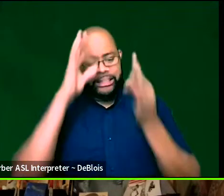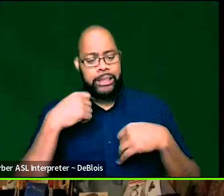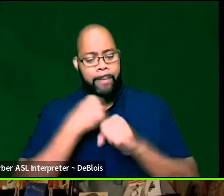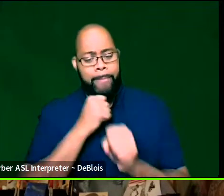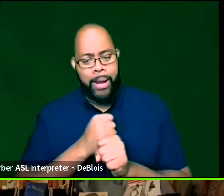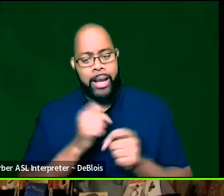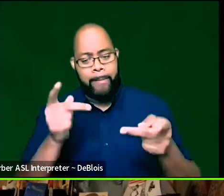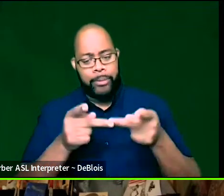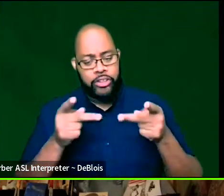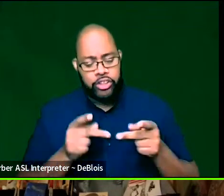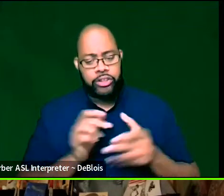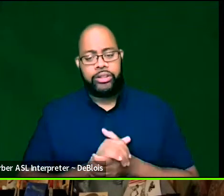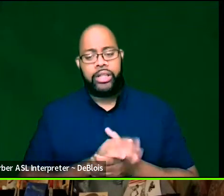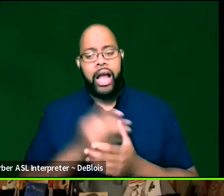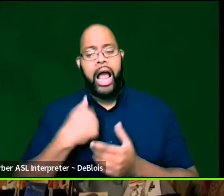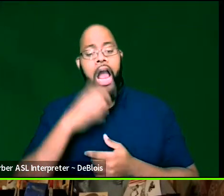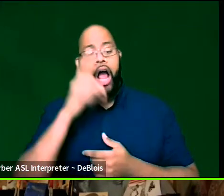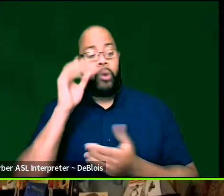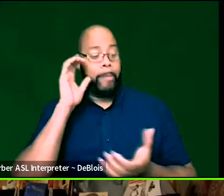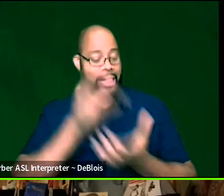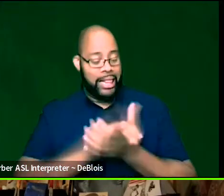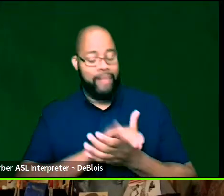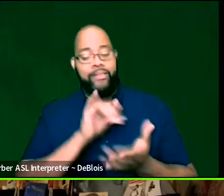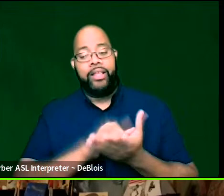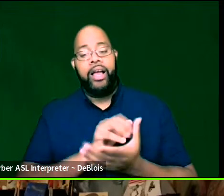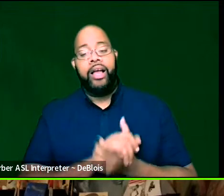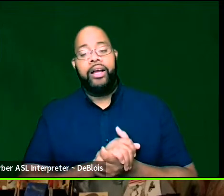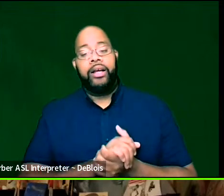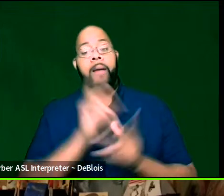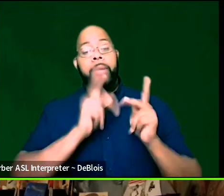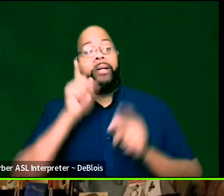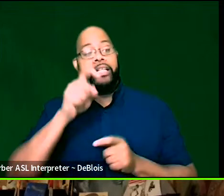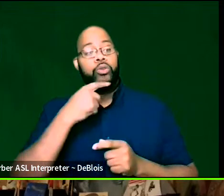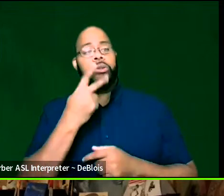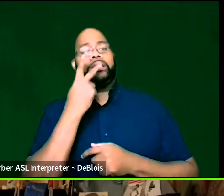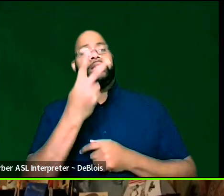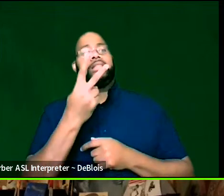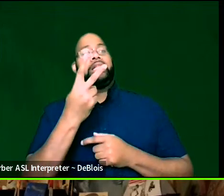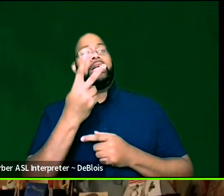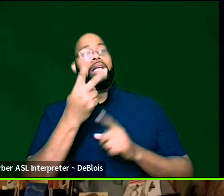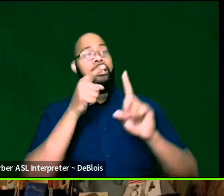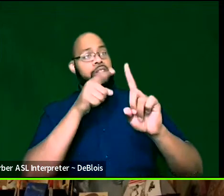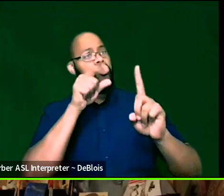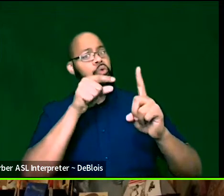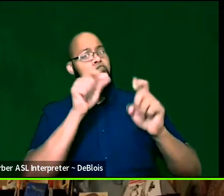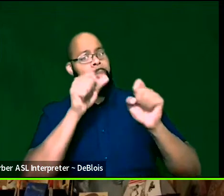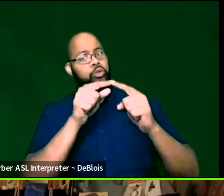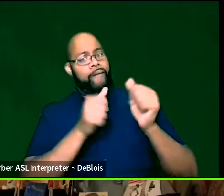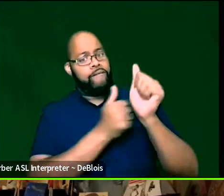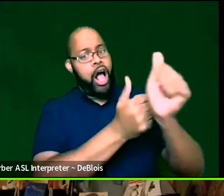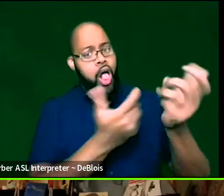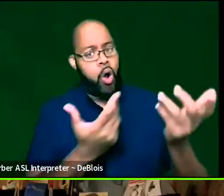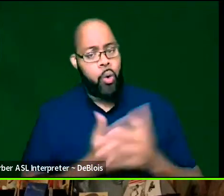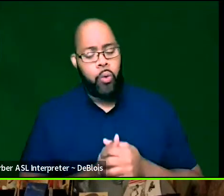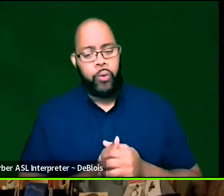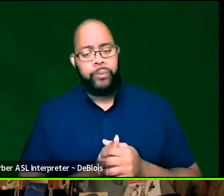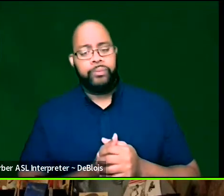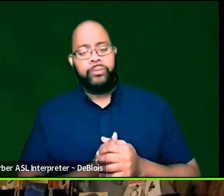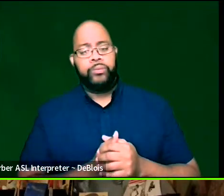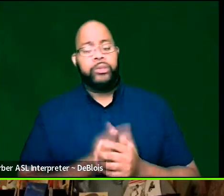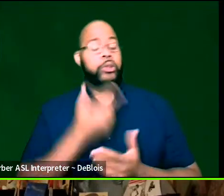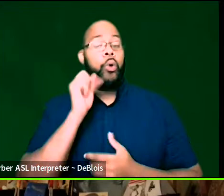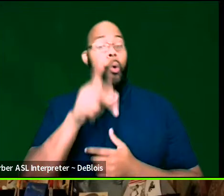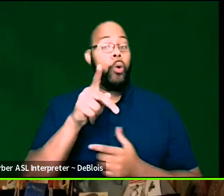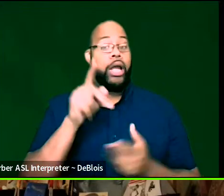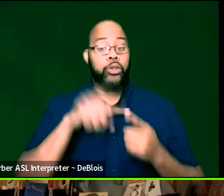decision-making positions. And I do believe that people need to see one to be one. And it's okay